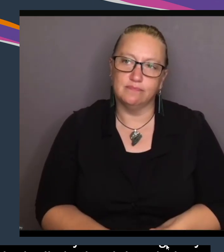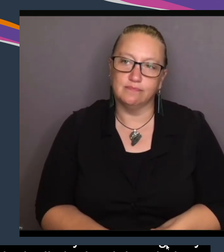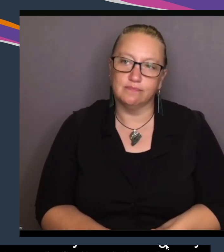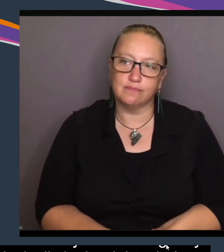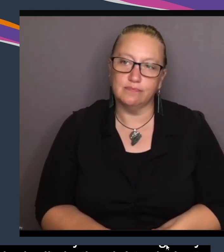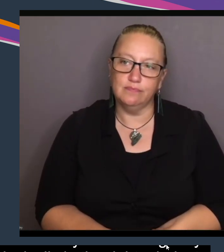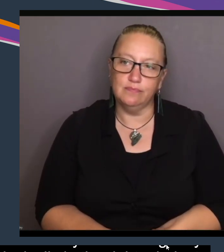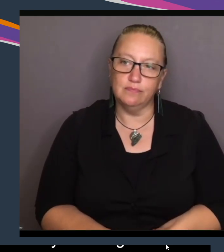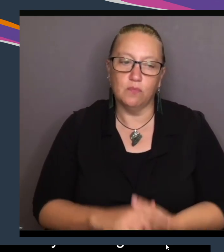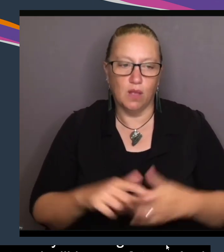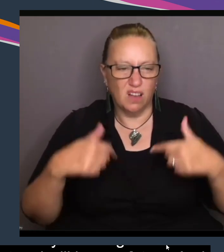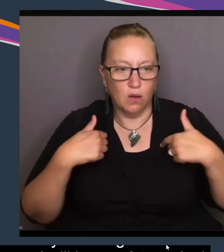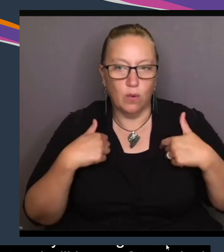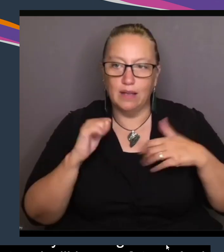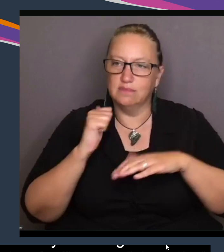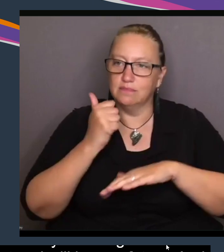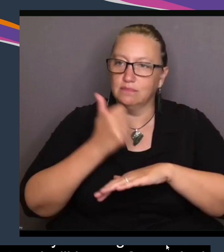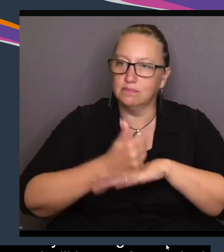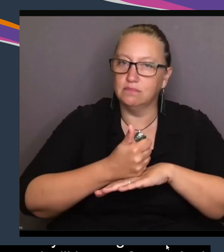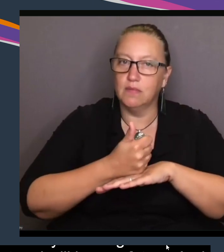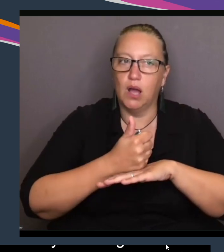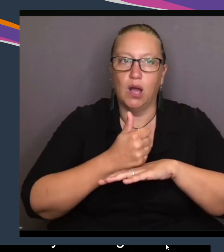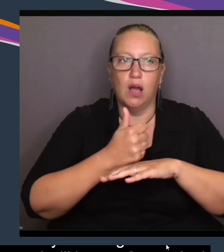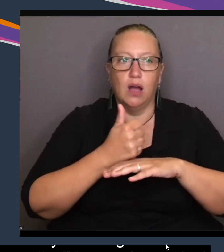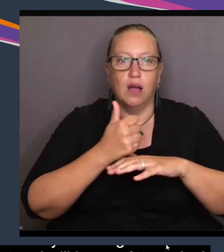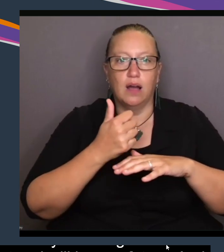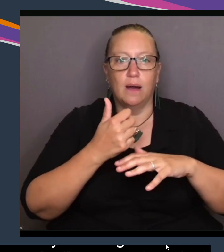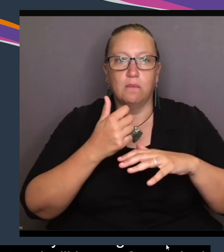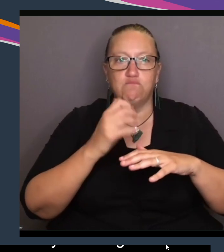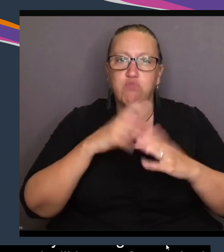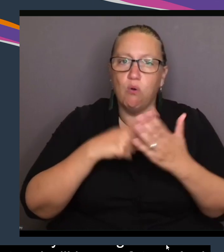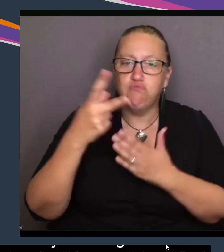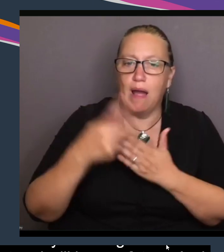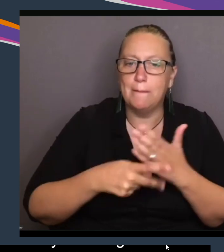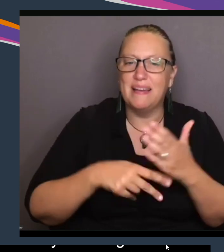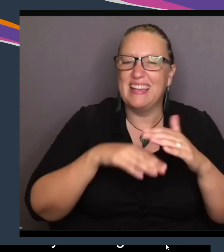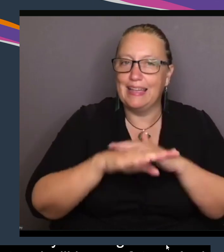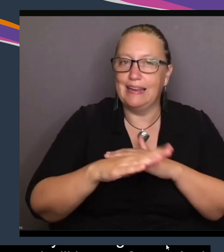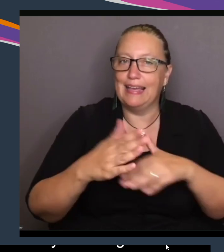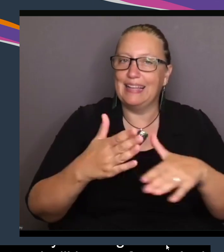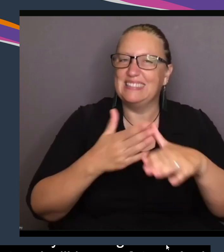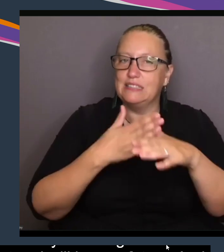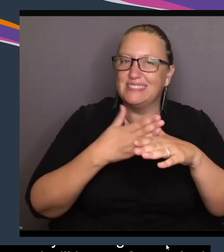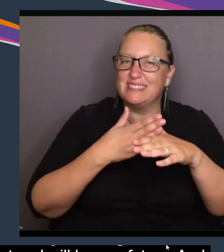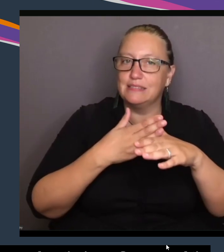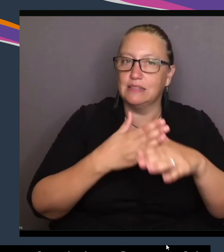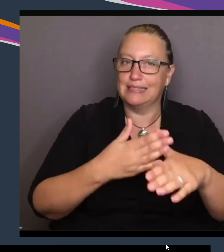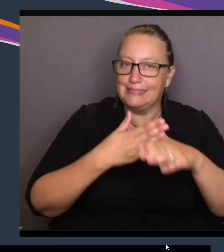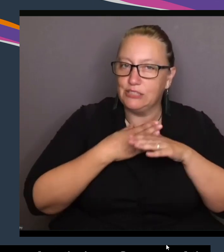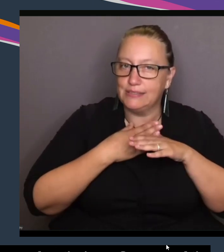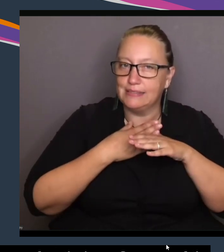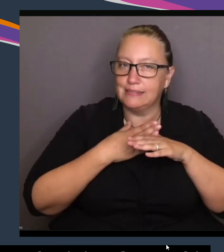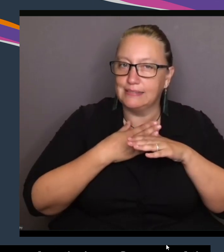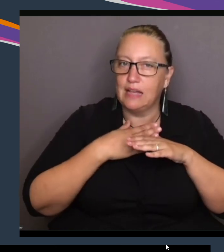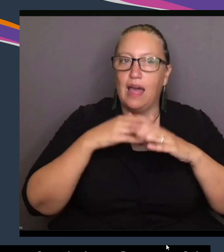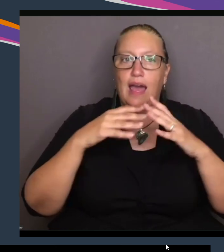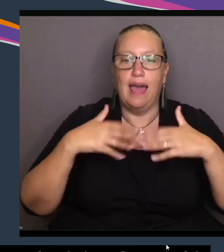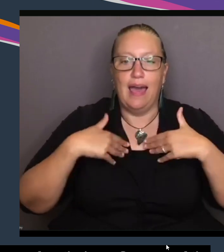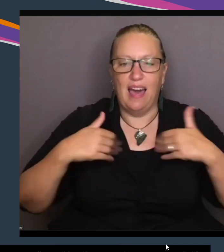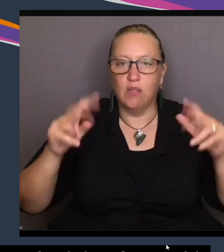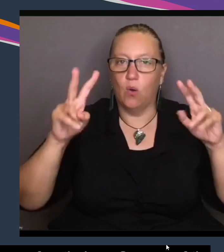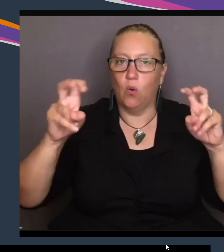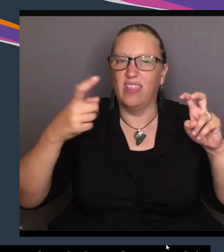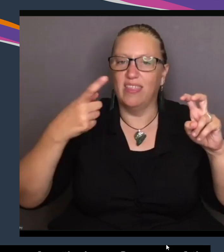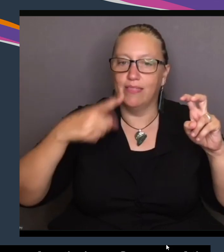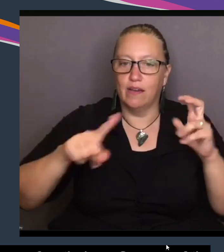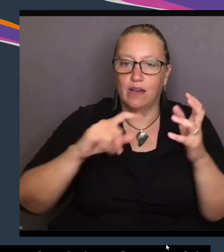establishing in Girramar Indigenous Health is what we call the Saplings Program. So our listening to community was people